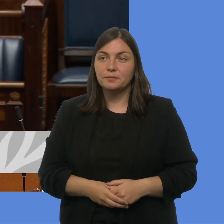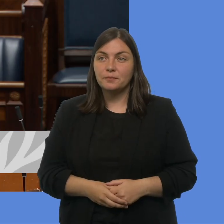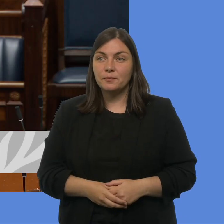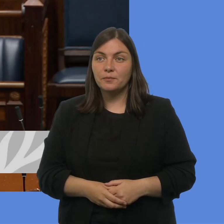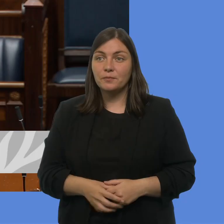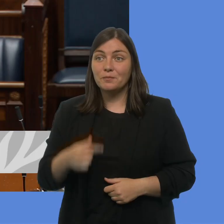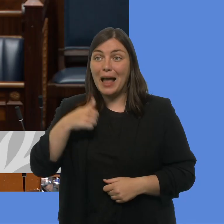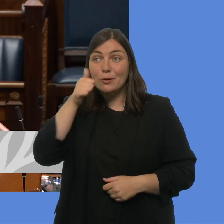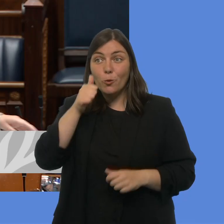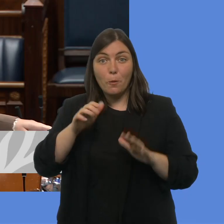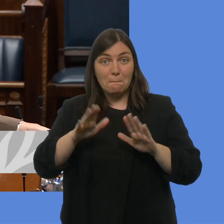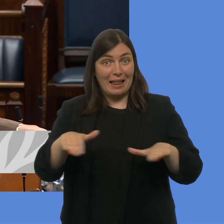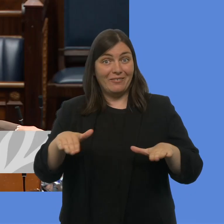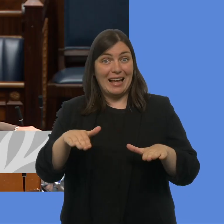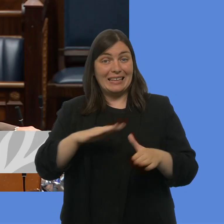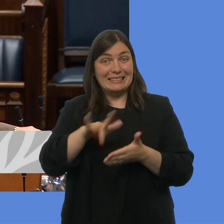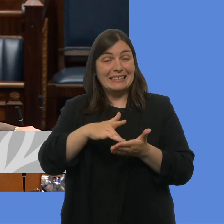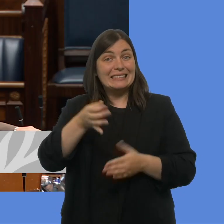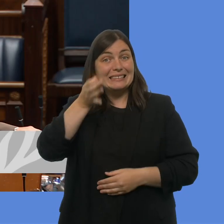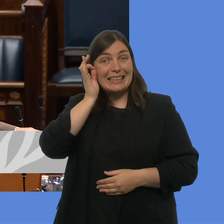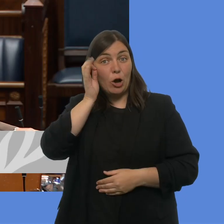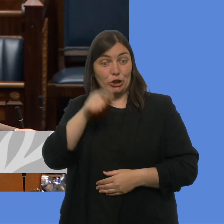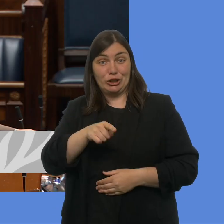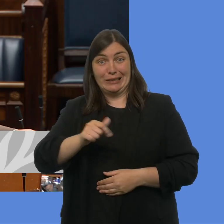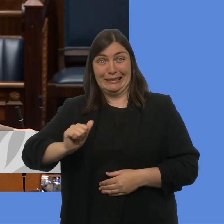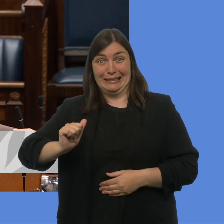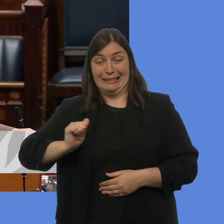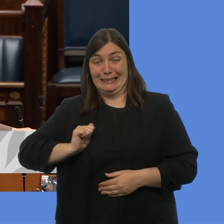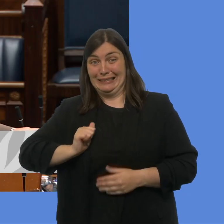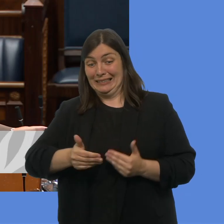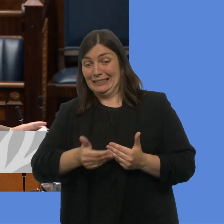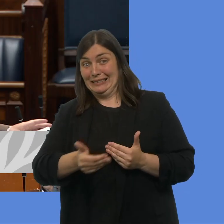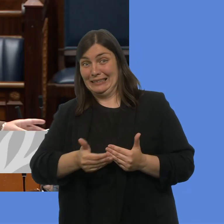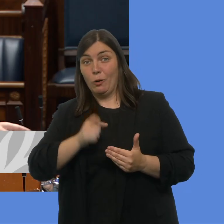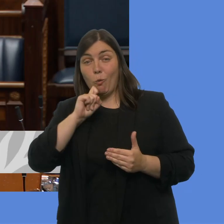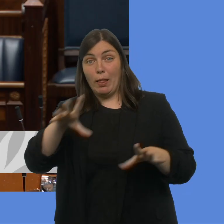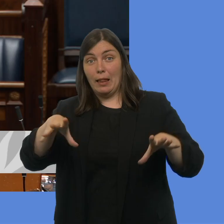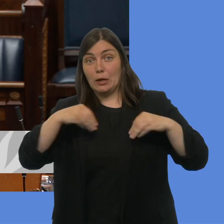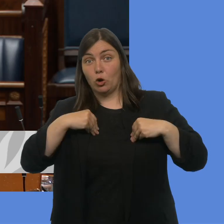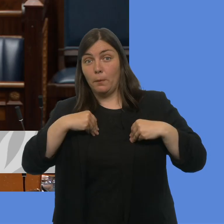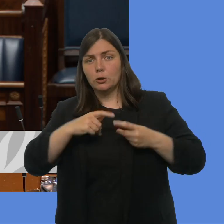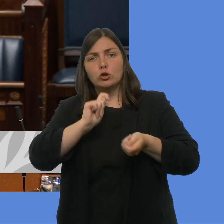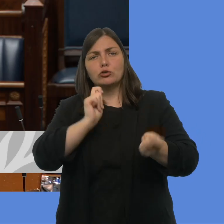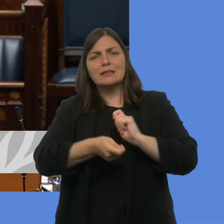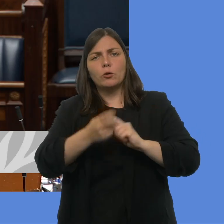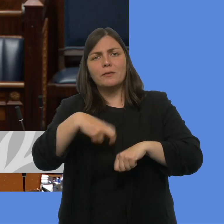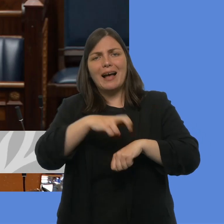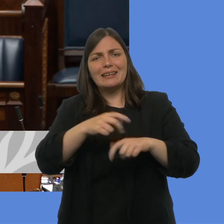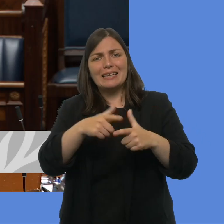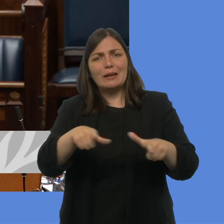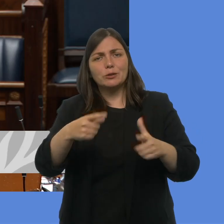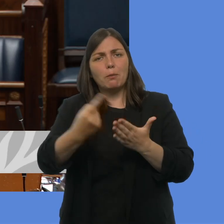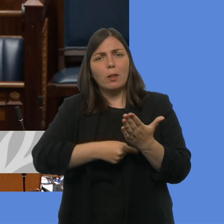within Belfast City Council, it's on the verge of adopting a transformative Irish language policy, which will be the first of its kind actually